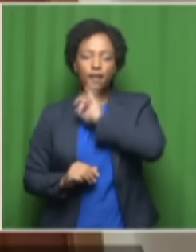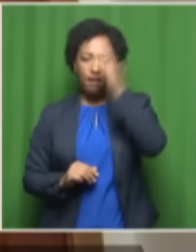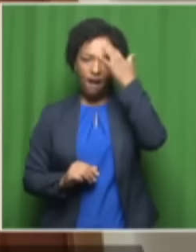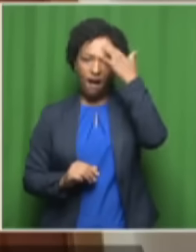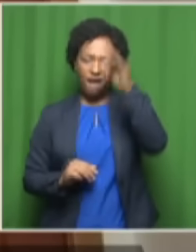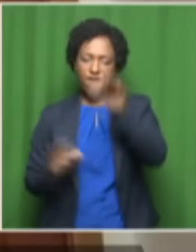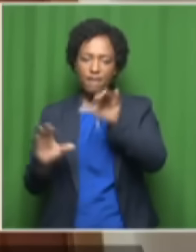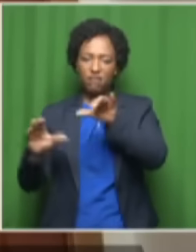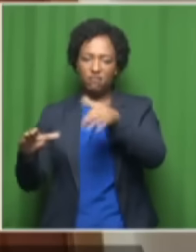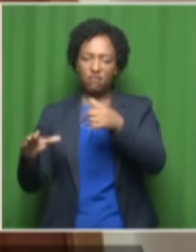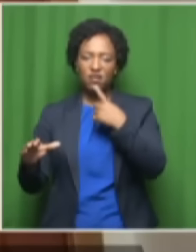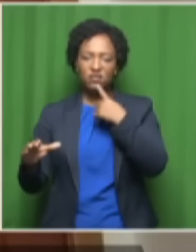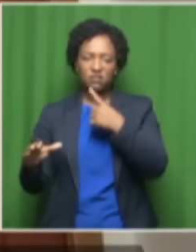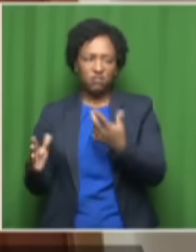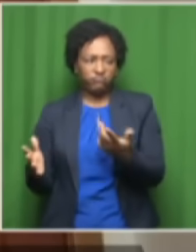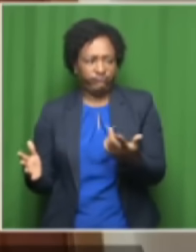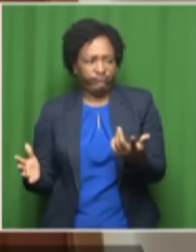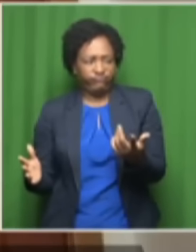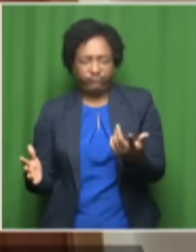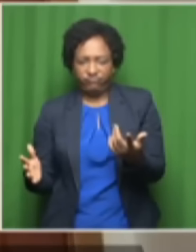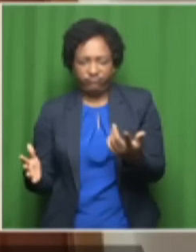abide by any,